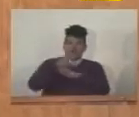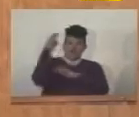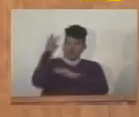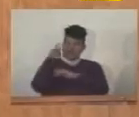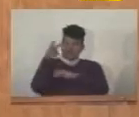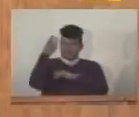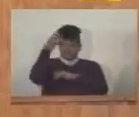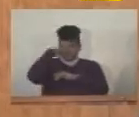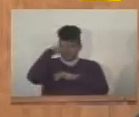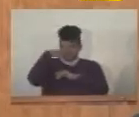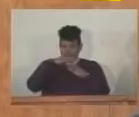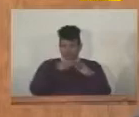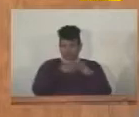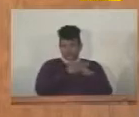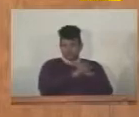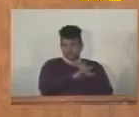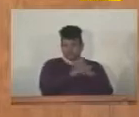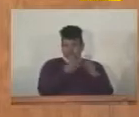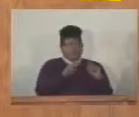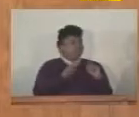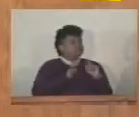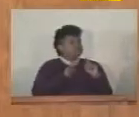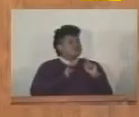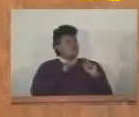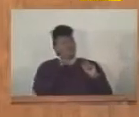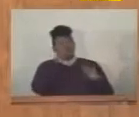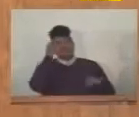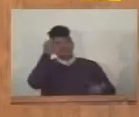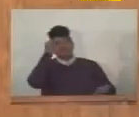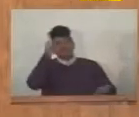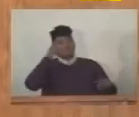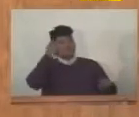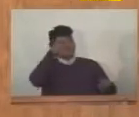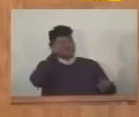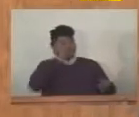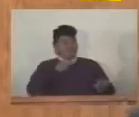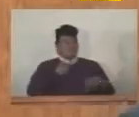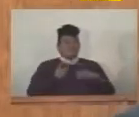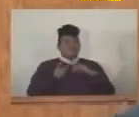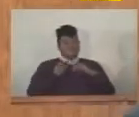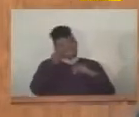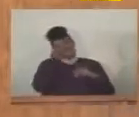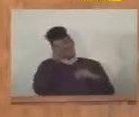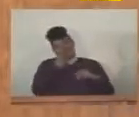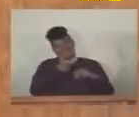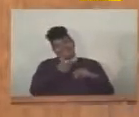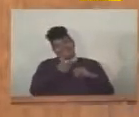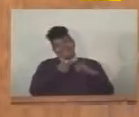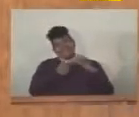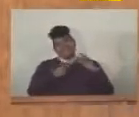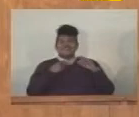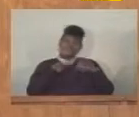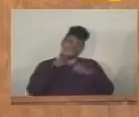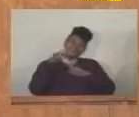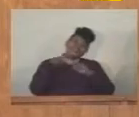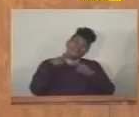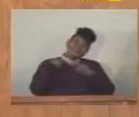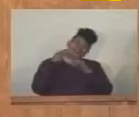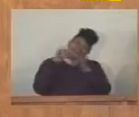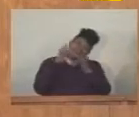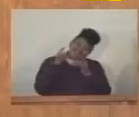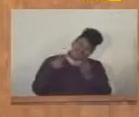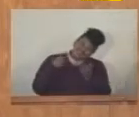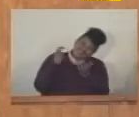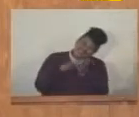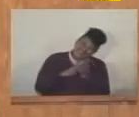the country, and as one who have been ignored most of the times when I've raised it, I am rising